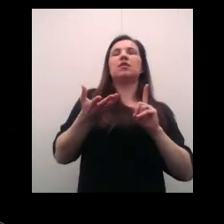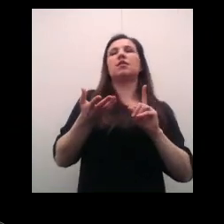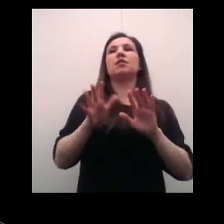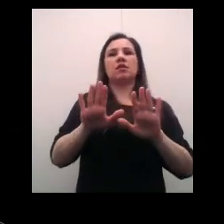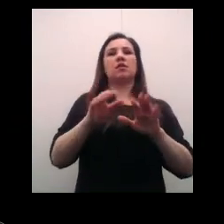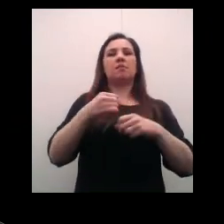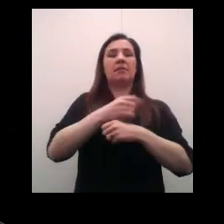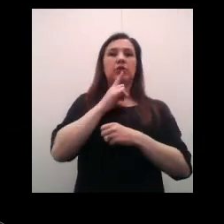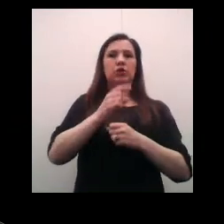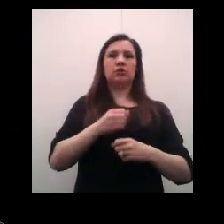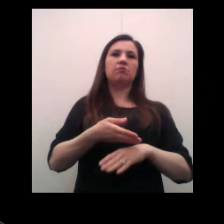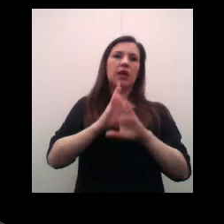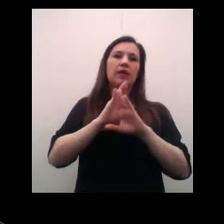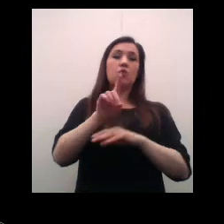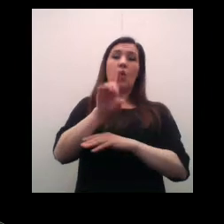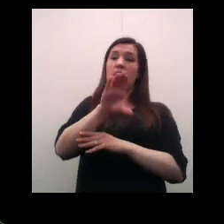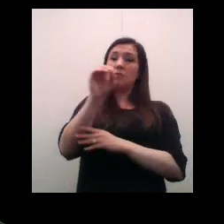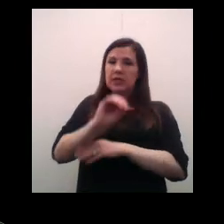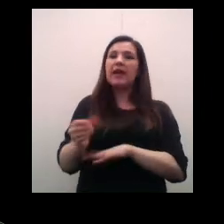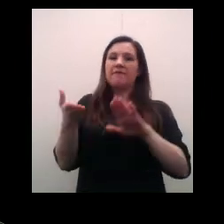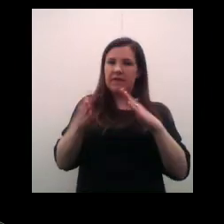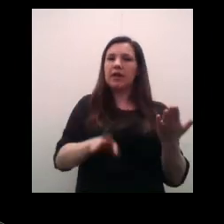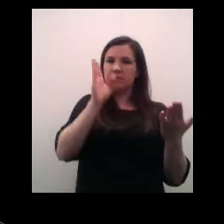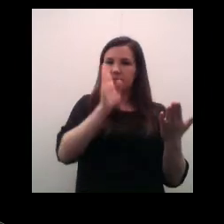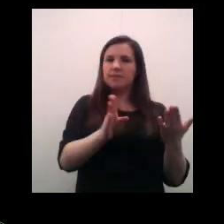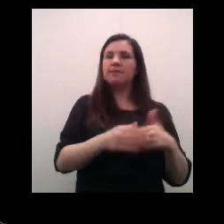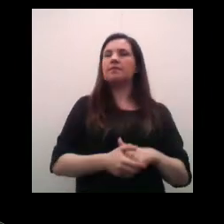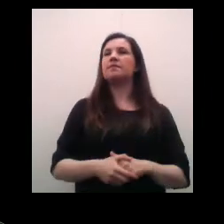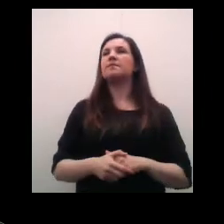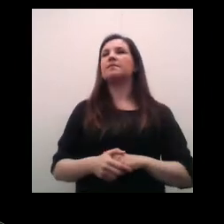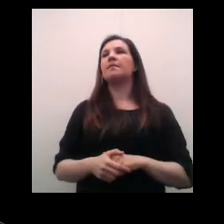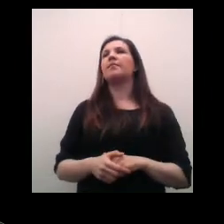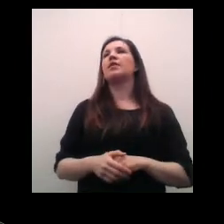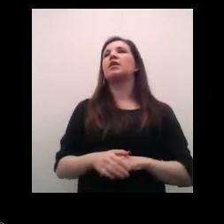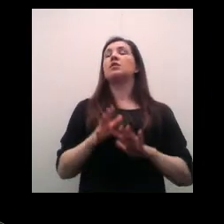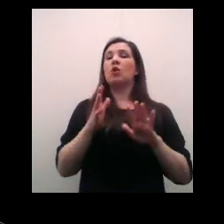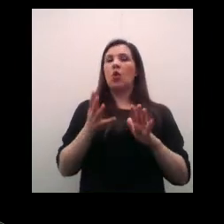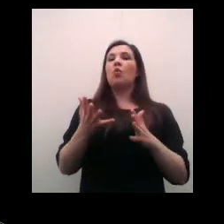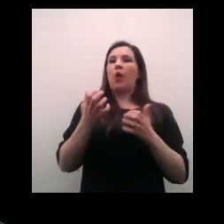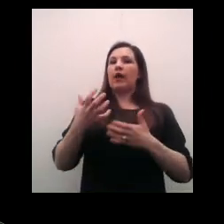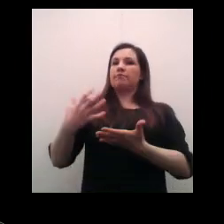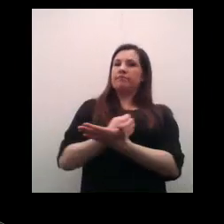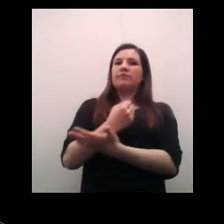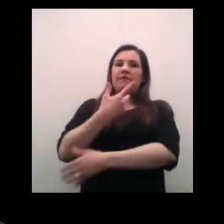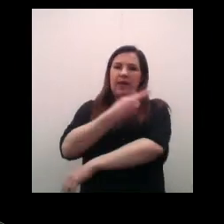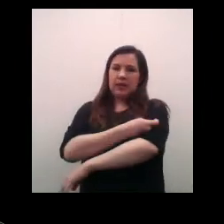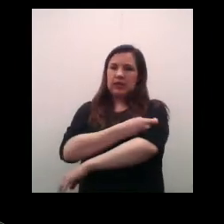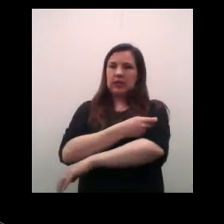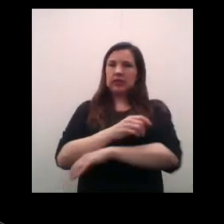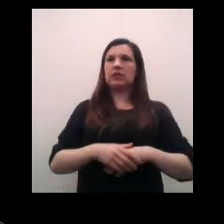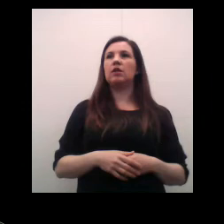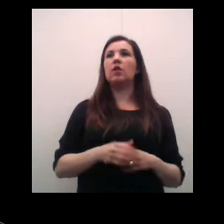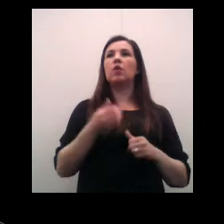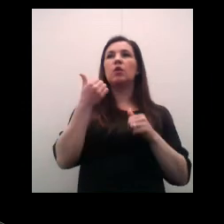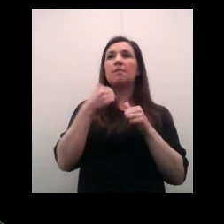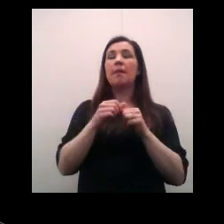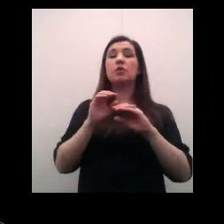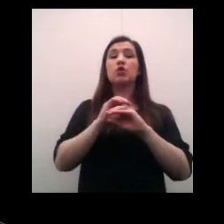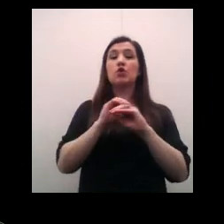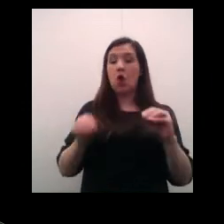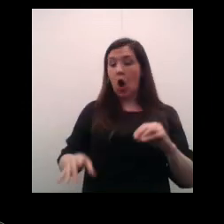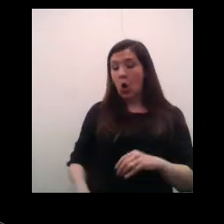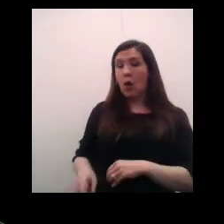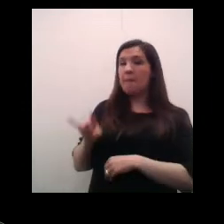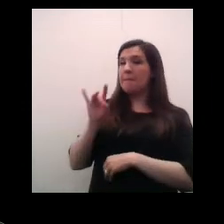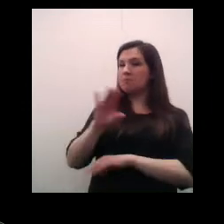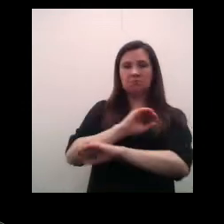is protected, because it's 100% fatal. So in those instances, we do want you to get a vaccine. And remember, there are no out-of-pocket